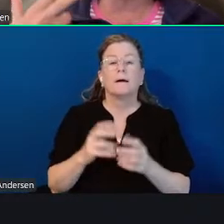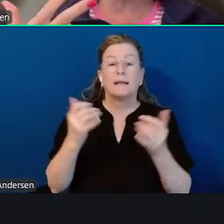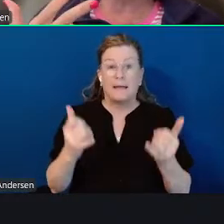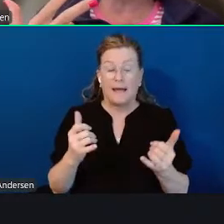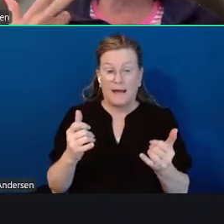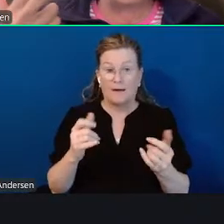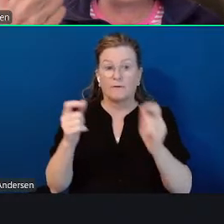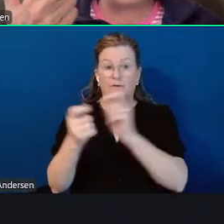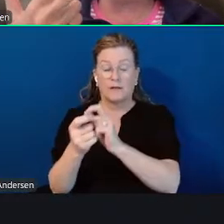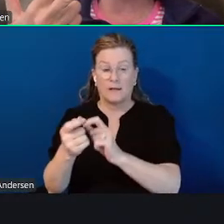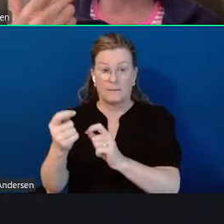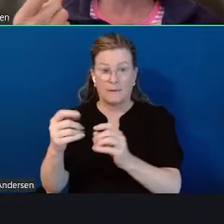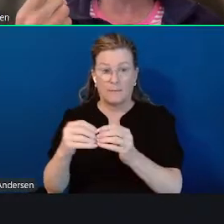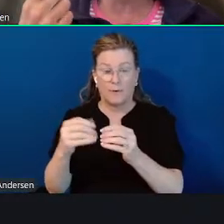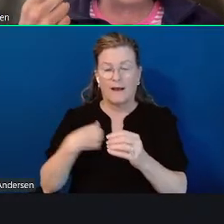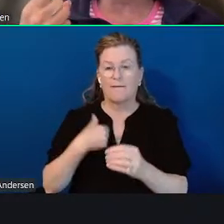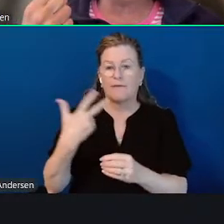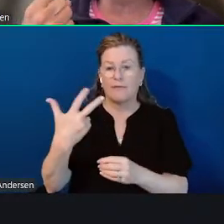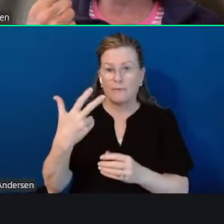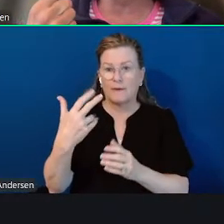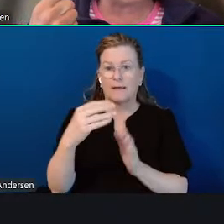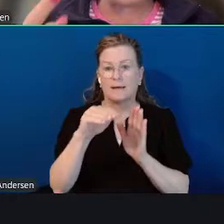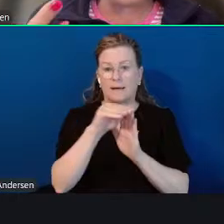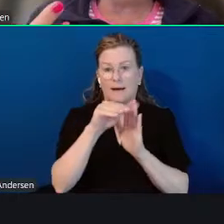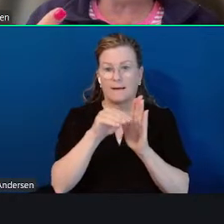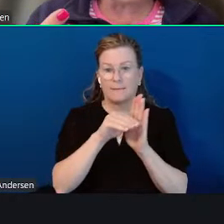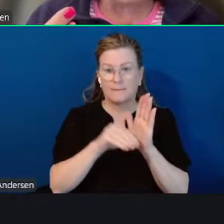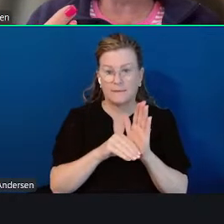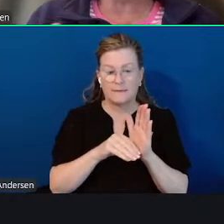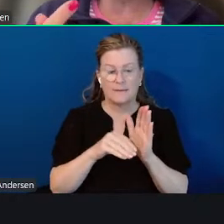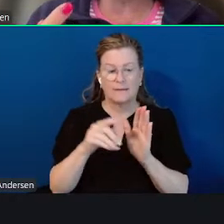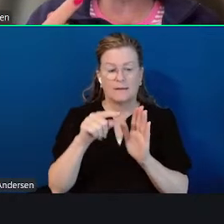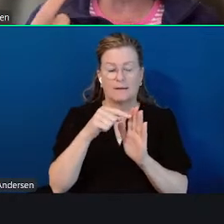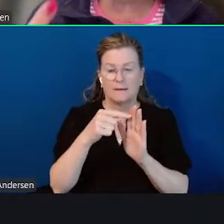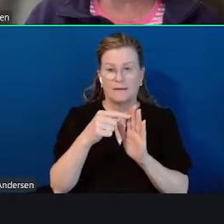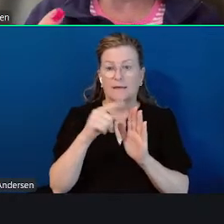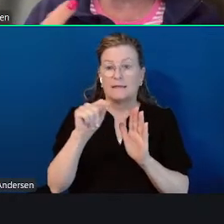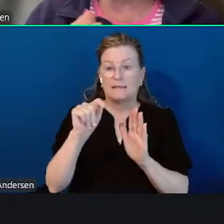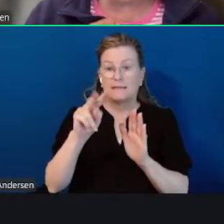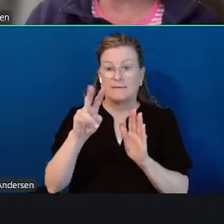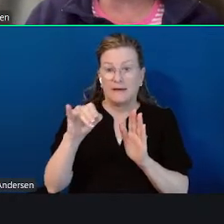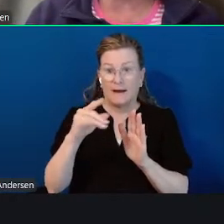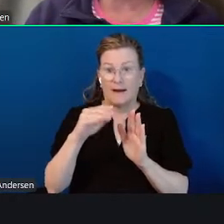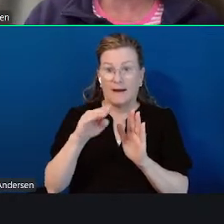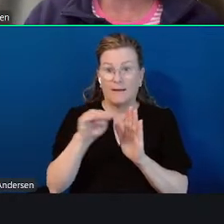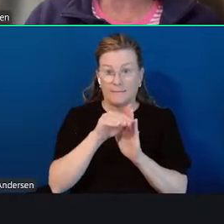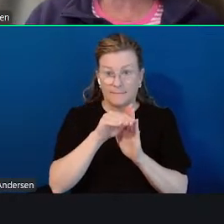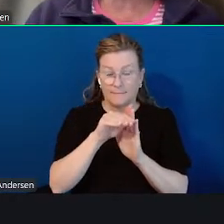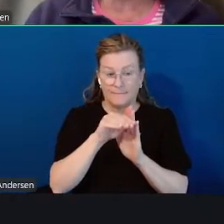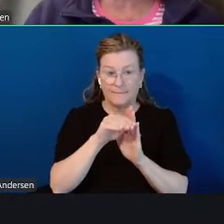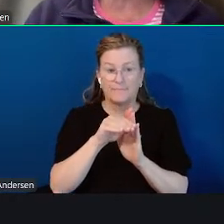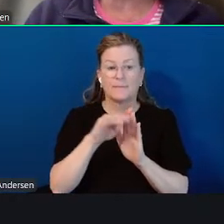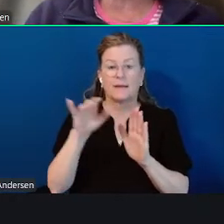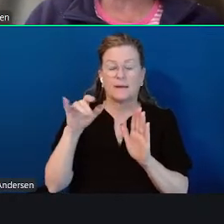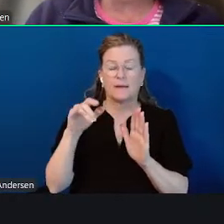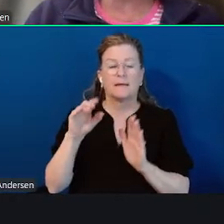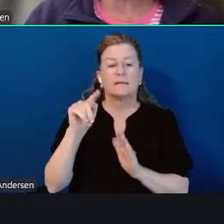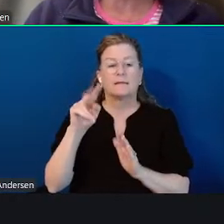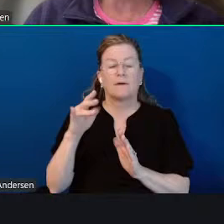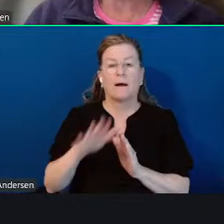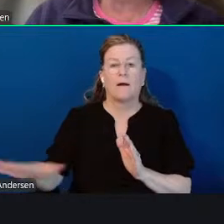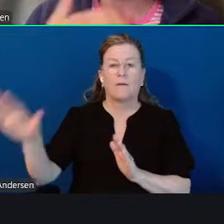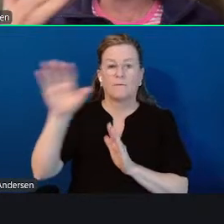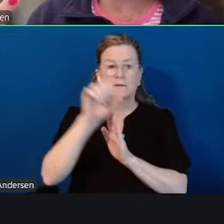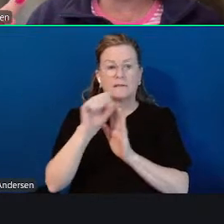have 3 line items. We have a TVI, a teacher of the visually impaired line item, that TVIs across the